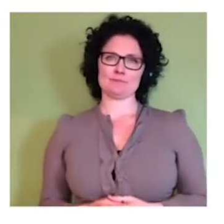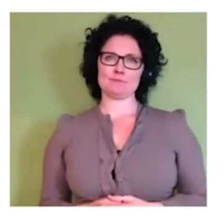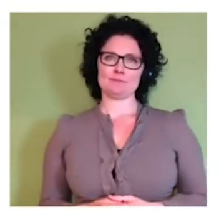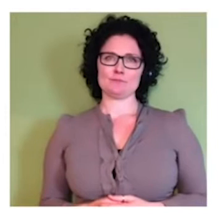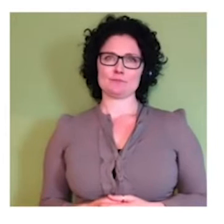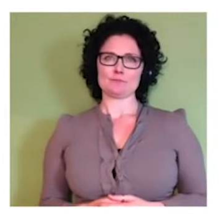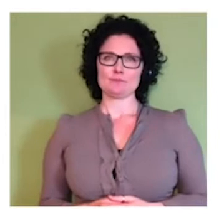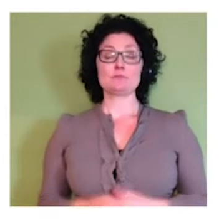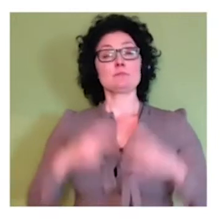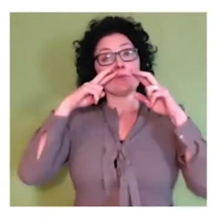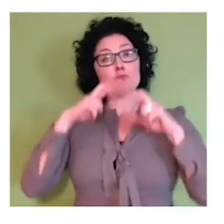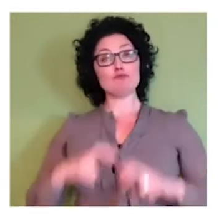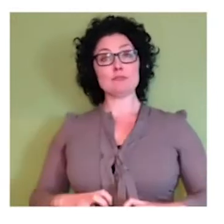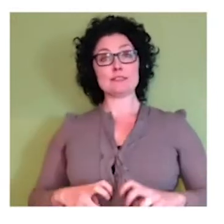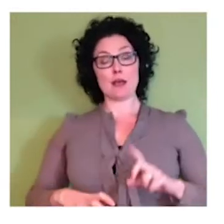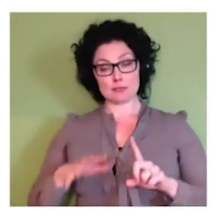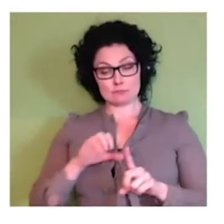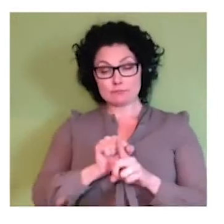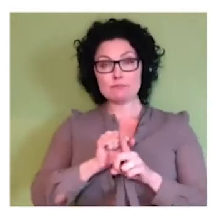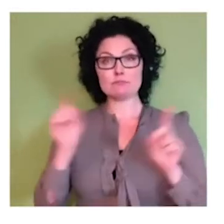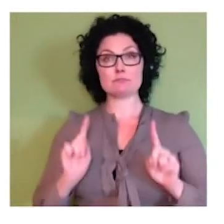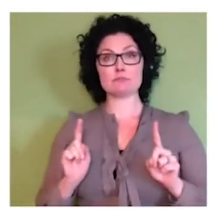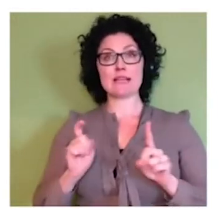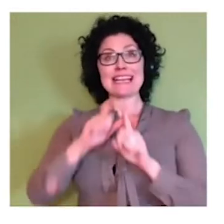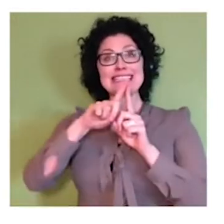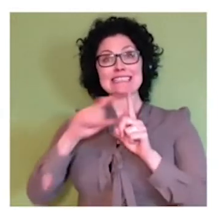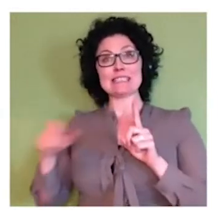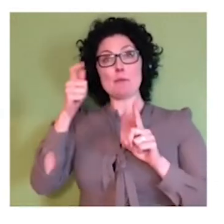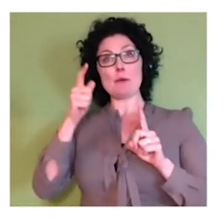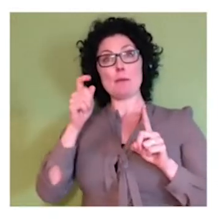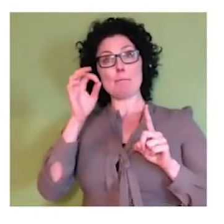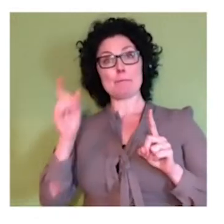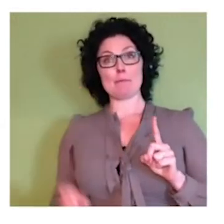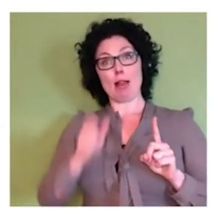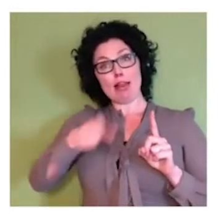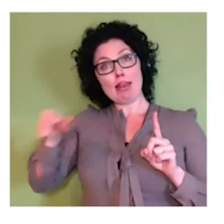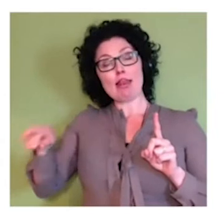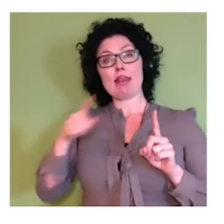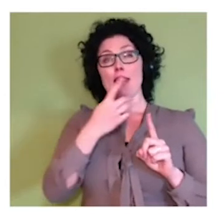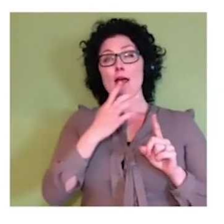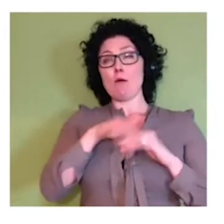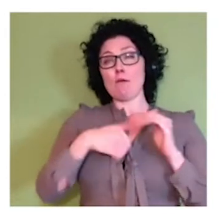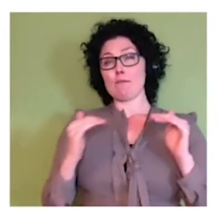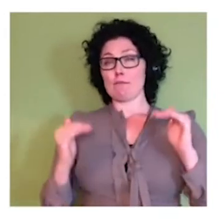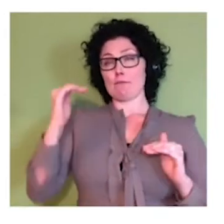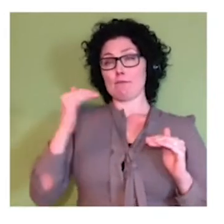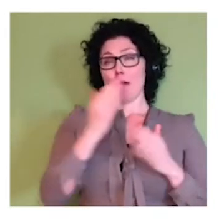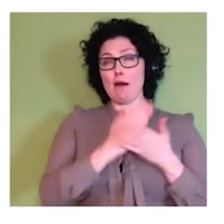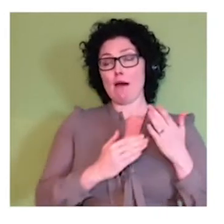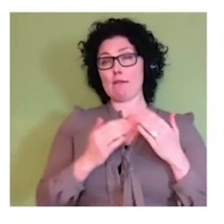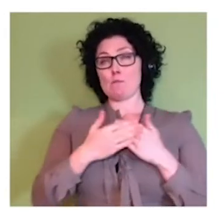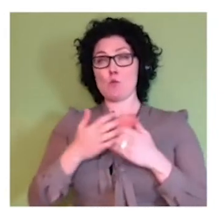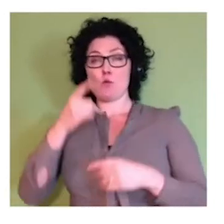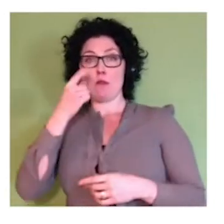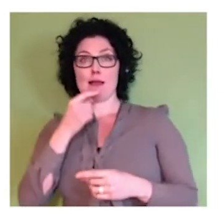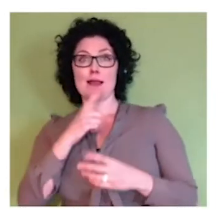So research found that disabled people are over 50% more likely to face barriers to accessing digital and online services